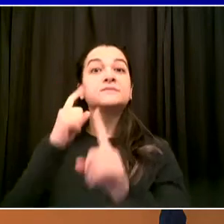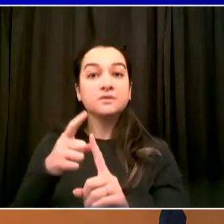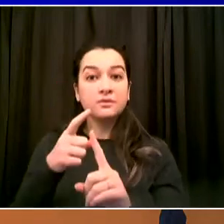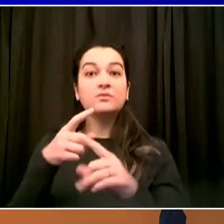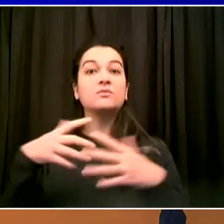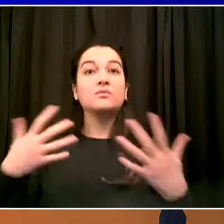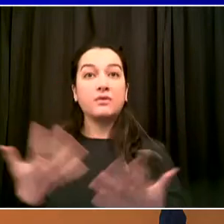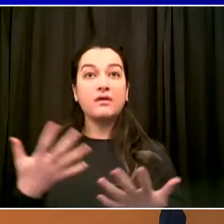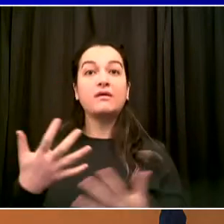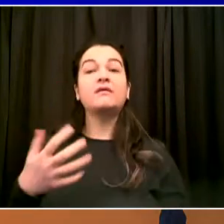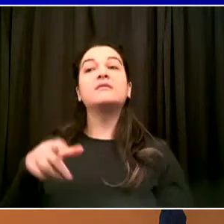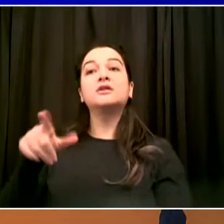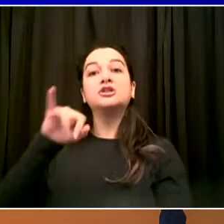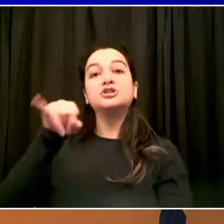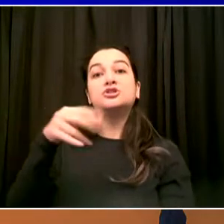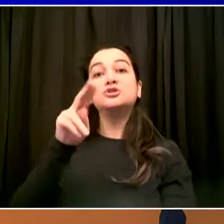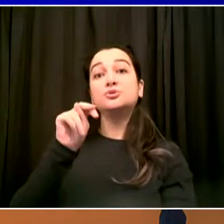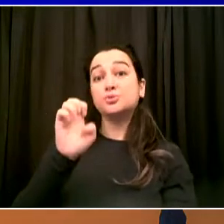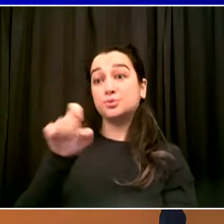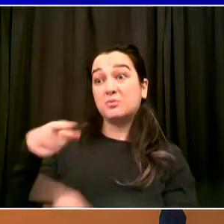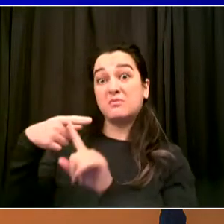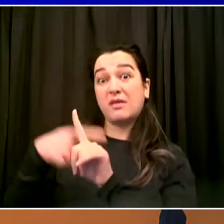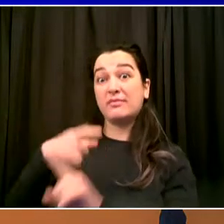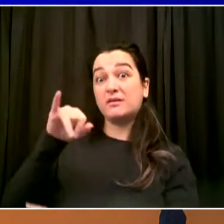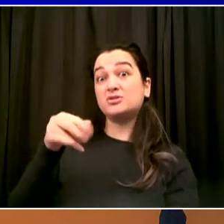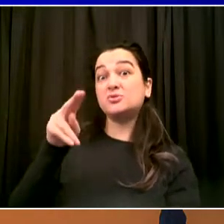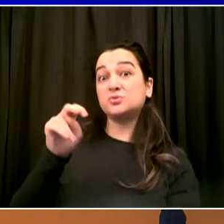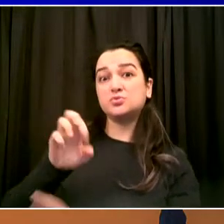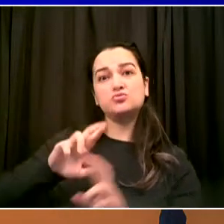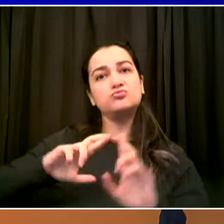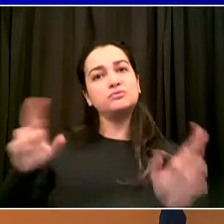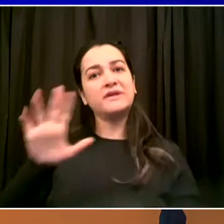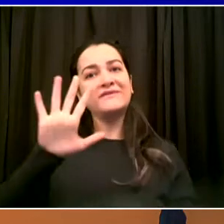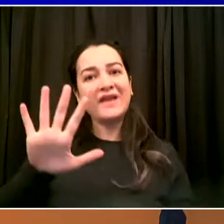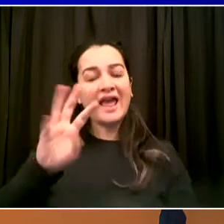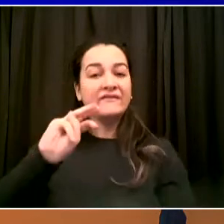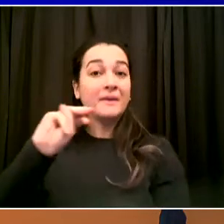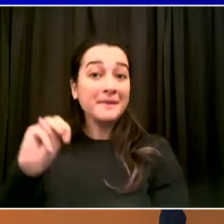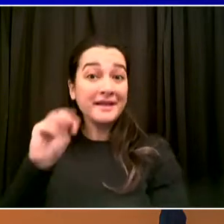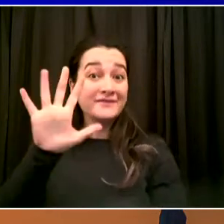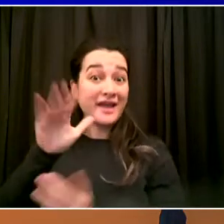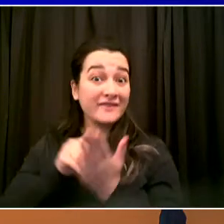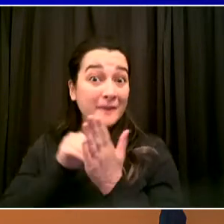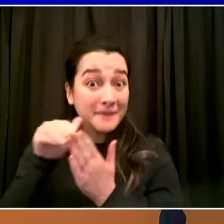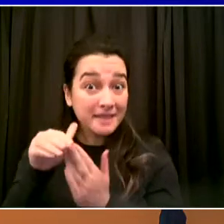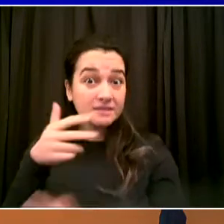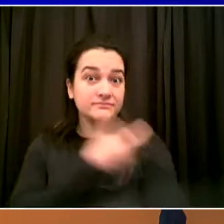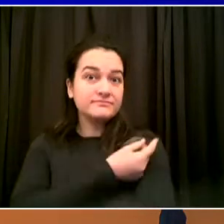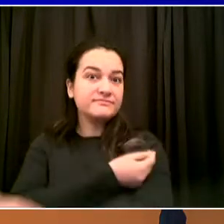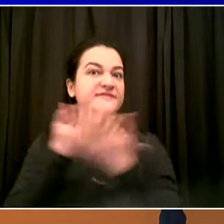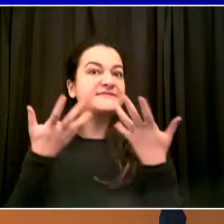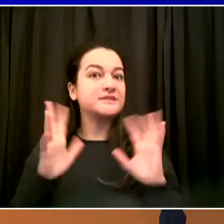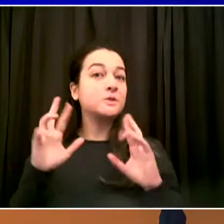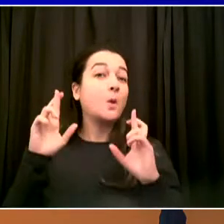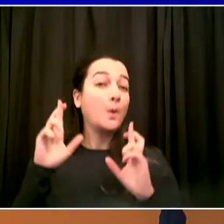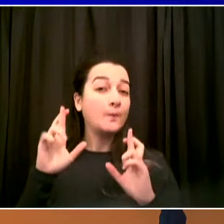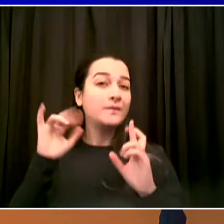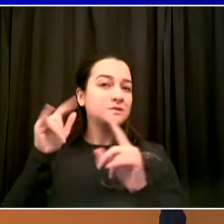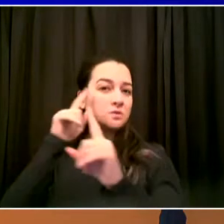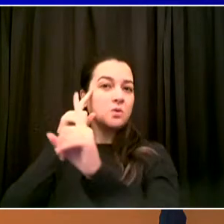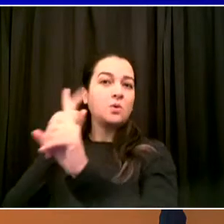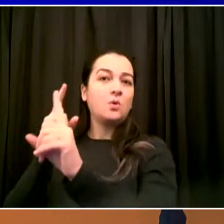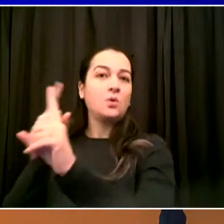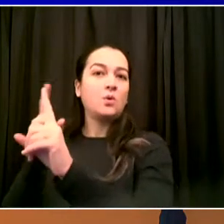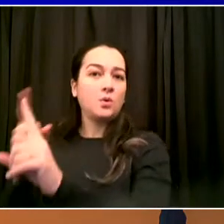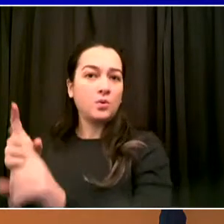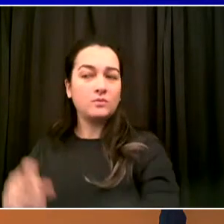so long as the supply is consistent and then starts to grow week by week. And that's what the federal government is telling us will happen. But we need to see it. We